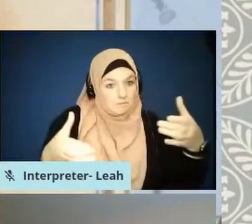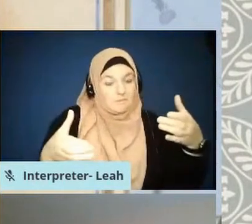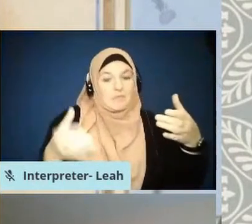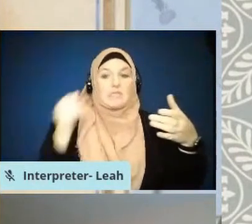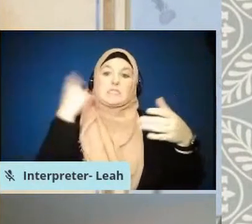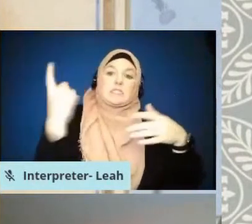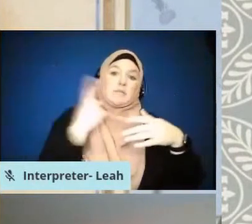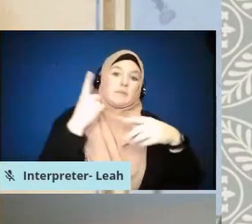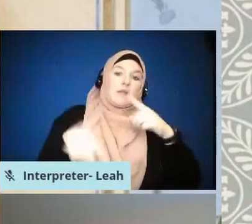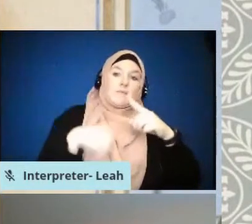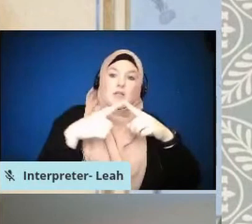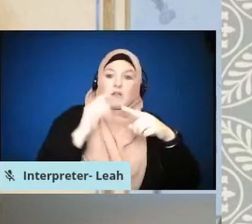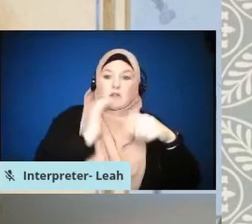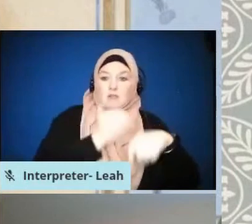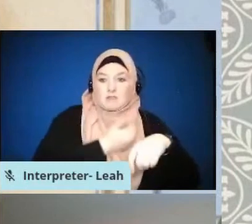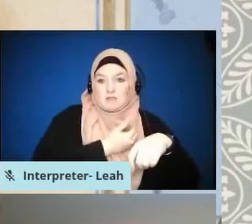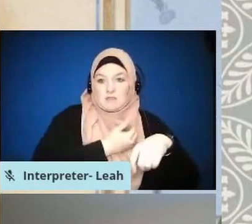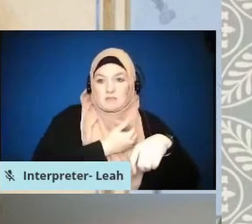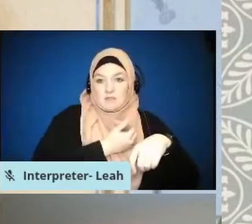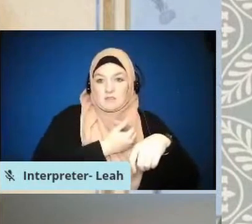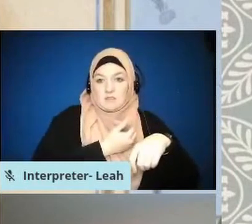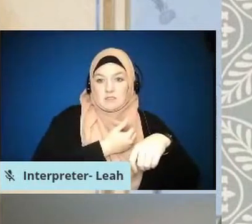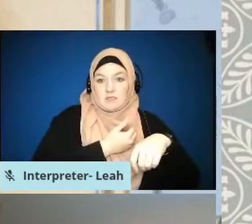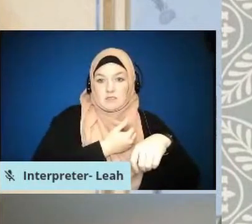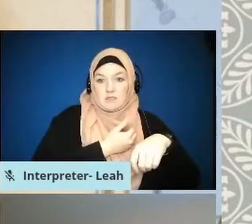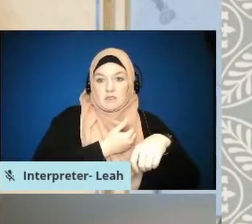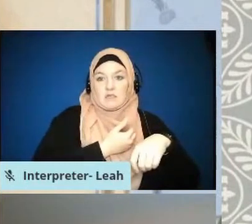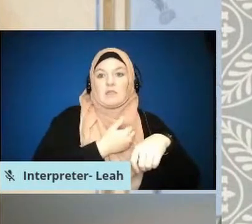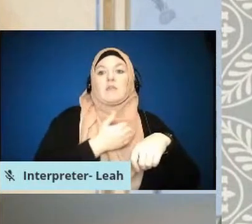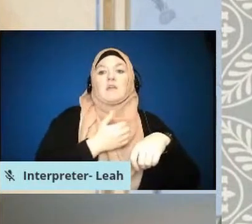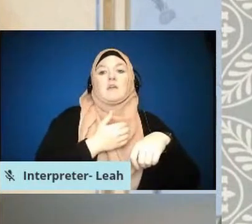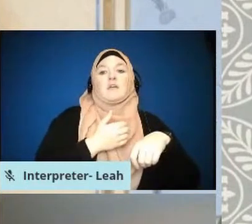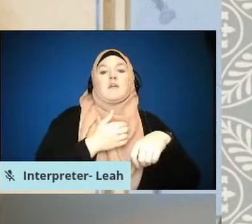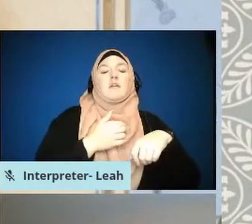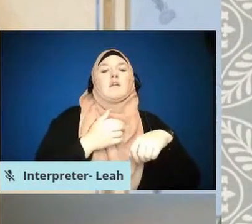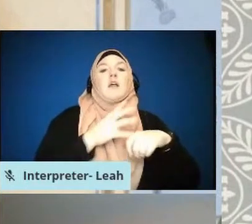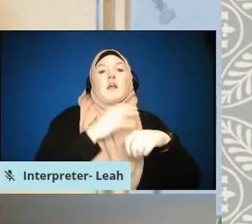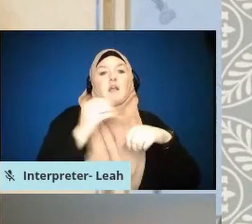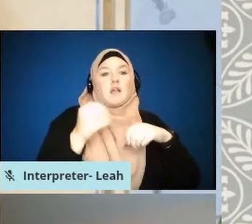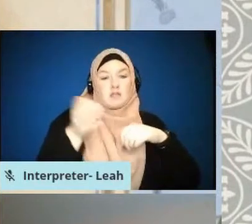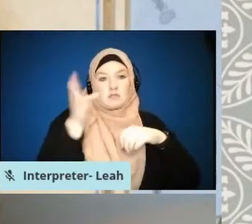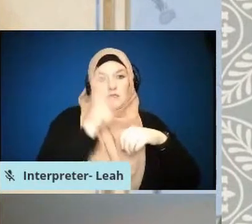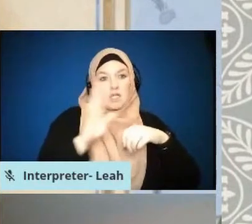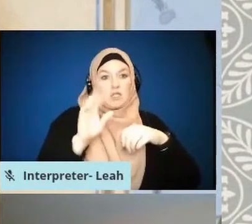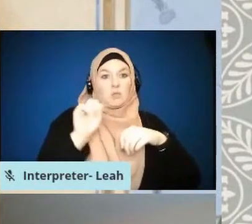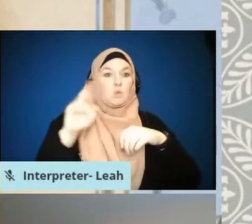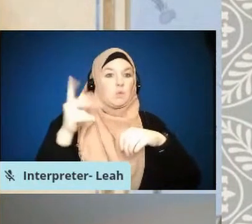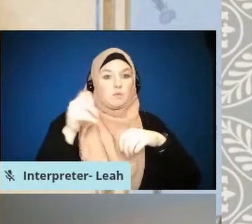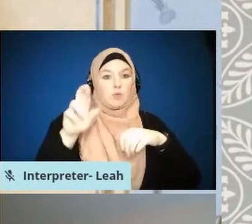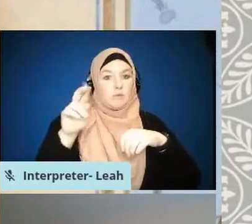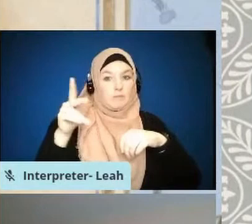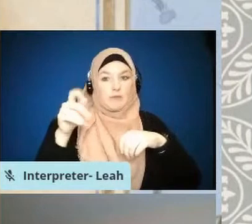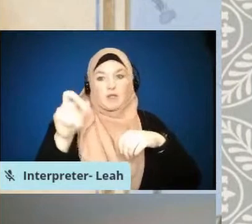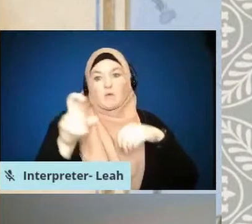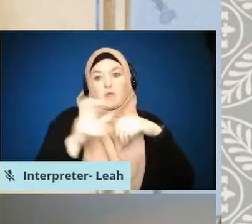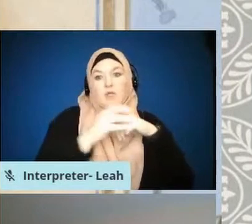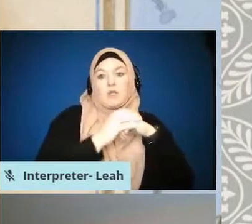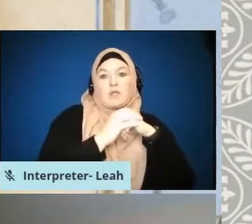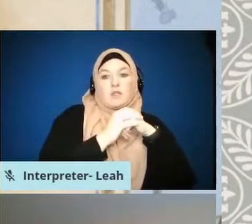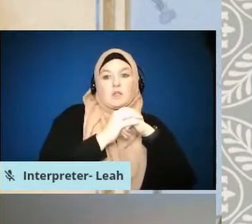So something about us that we deserve that, or something about God as a superpower who chooses to do